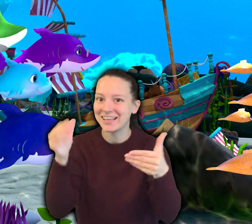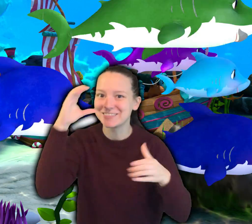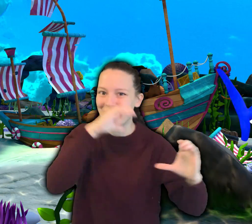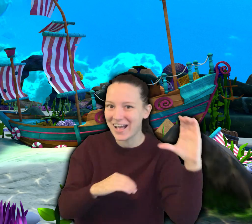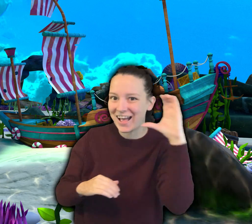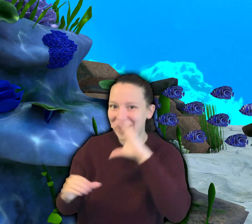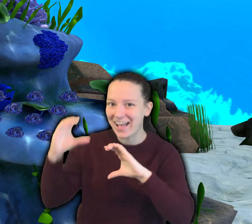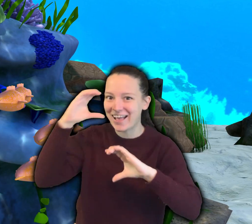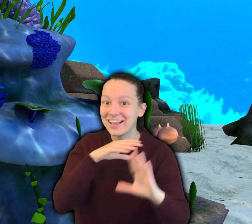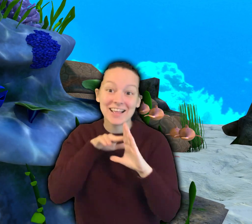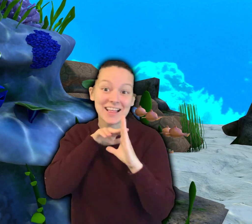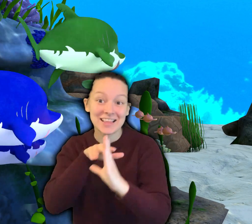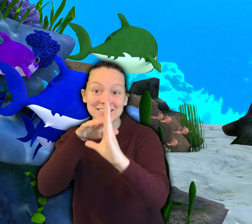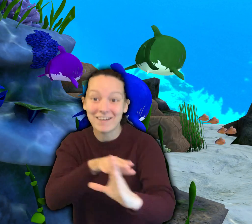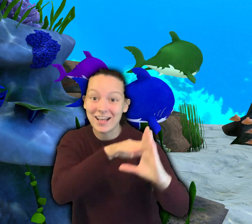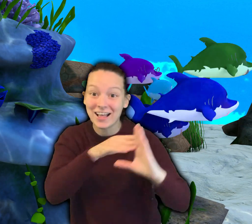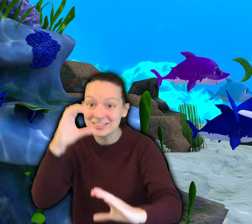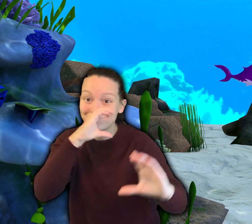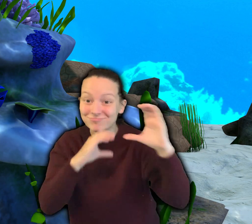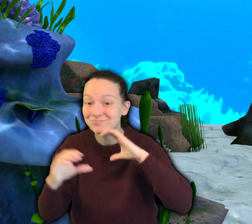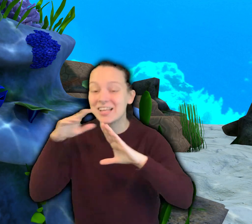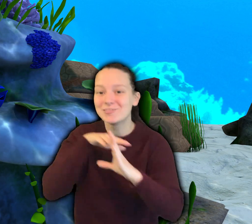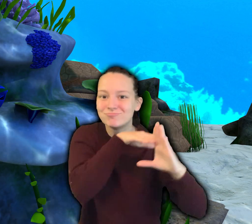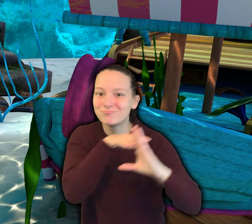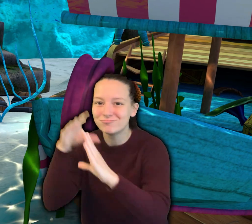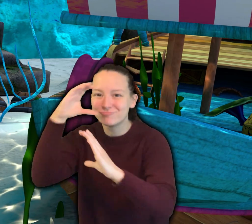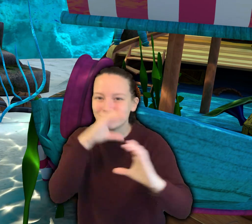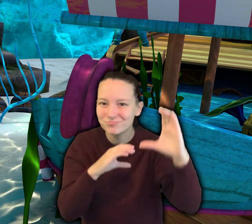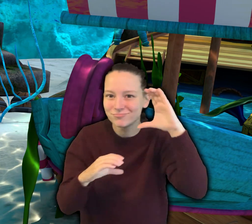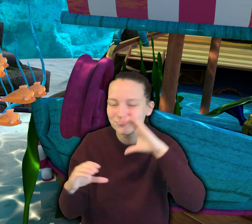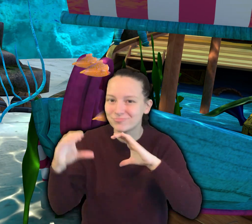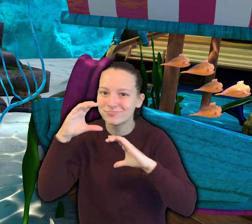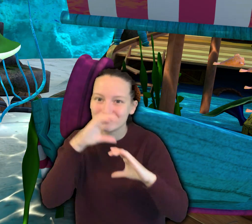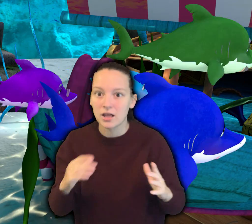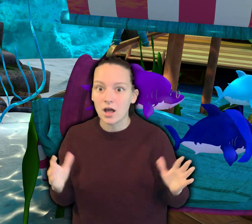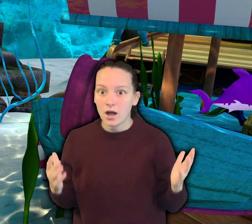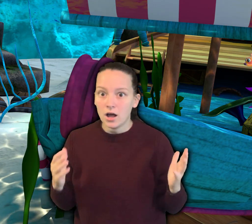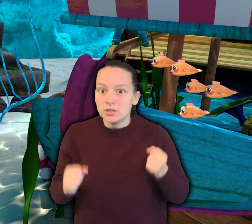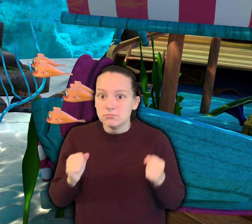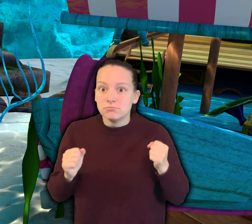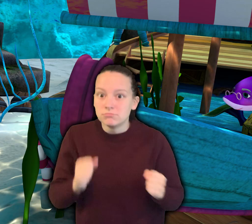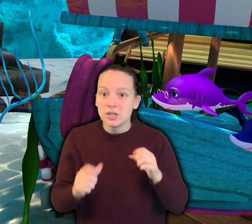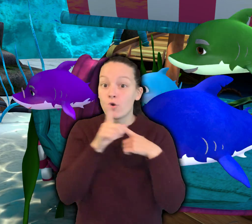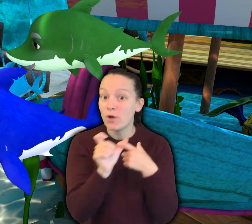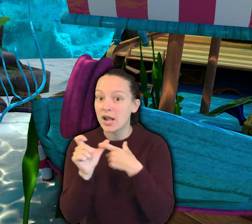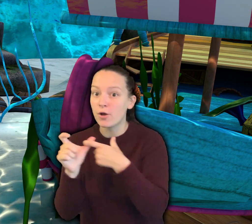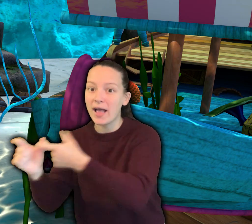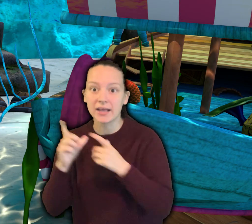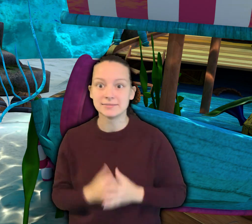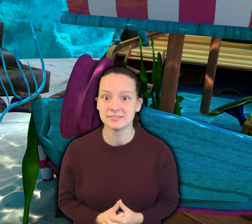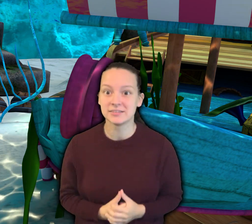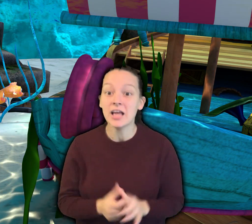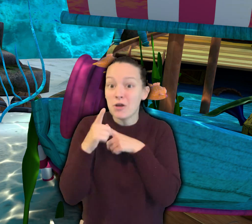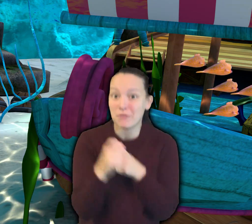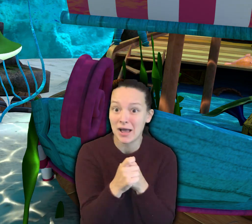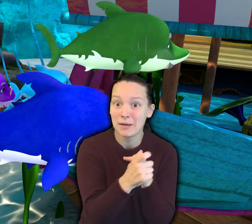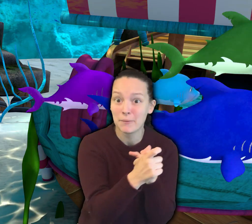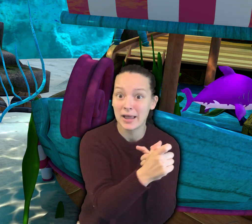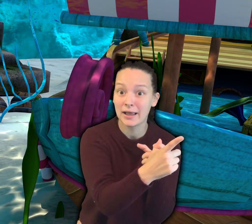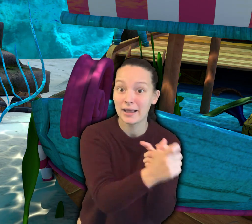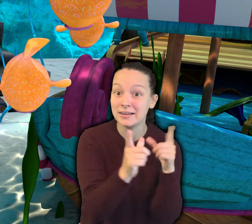hun Let's Go Hunt Let's Go Hunt run away run away run